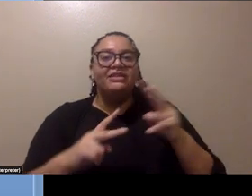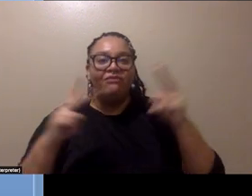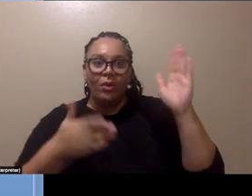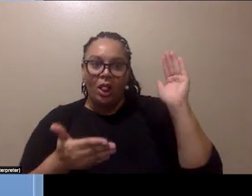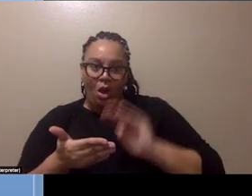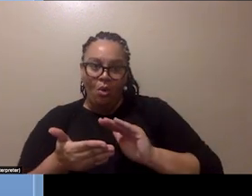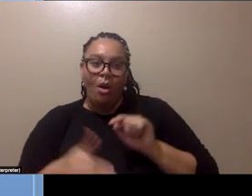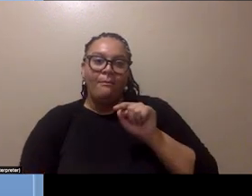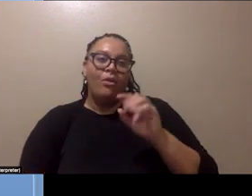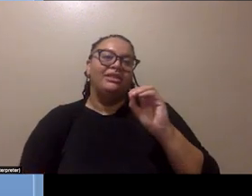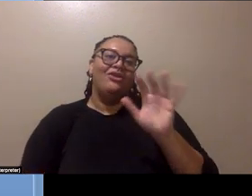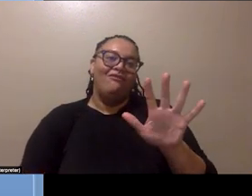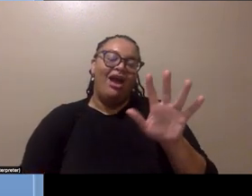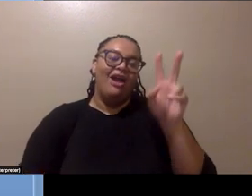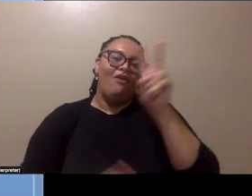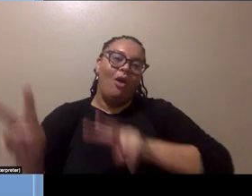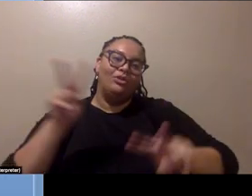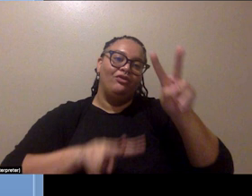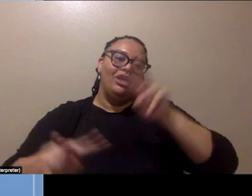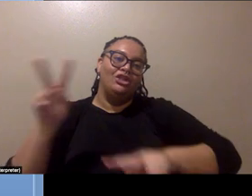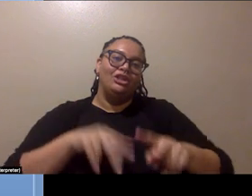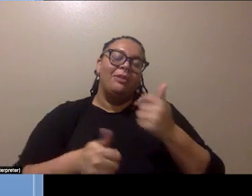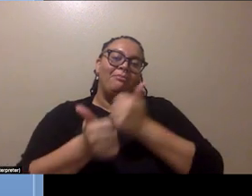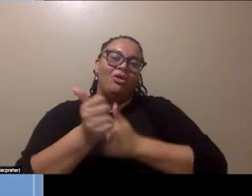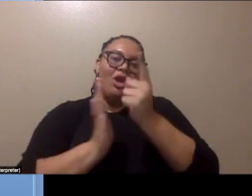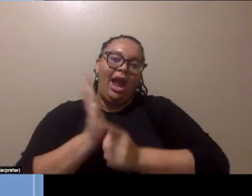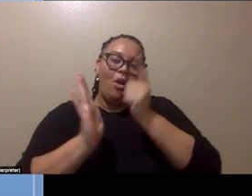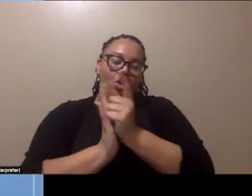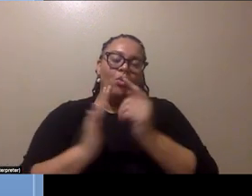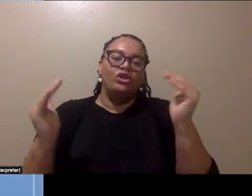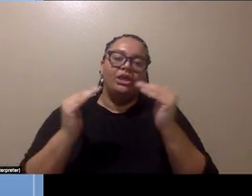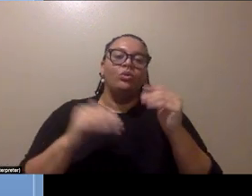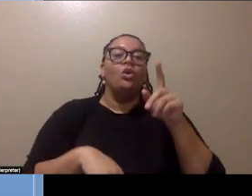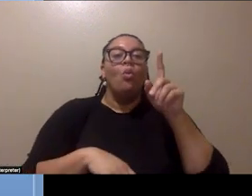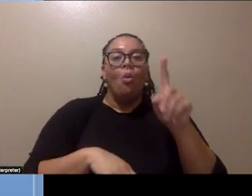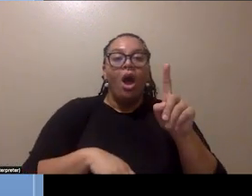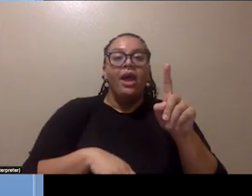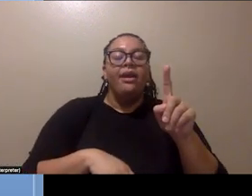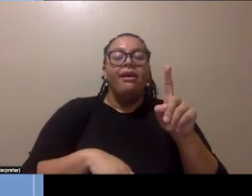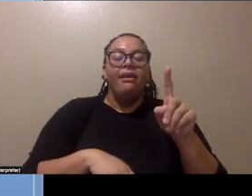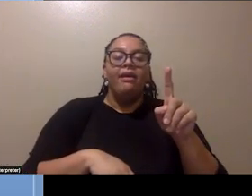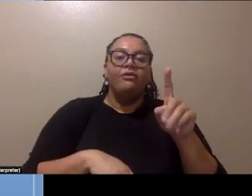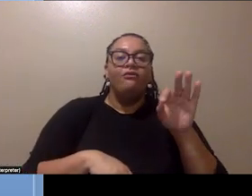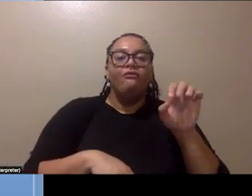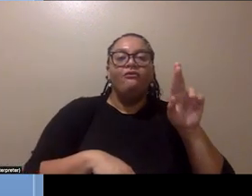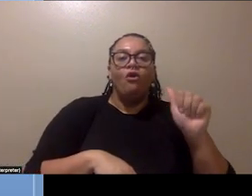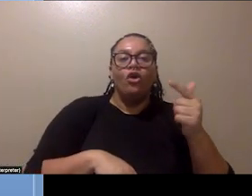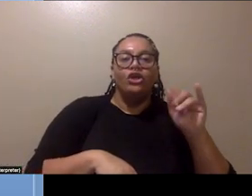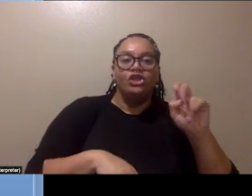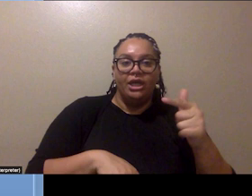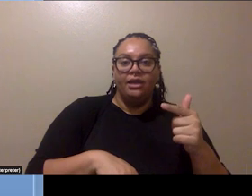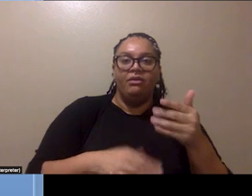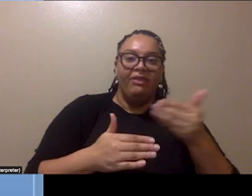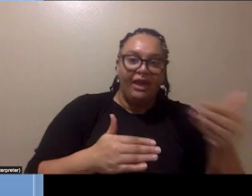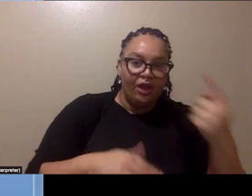of foraging was very low. It was 0.05 observations per hour, which equates to about 1 foraging event for every